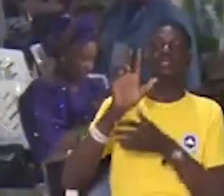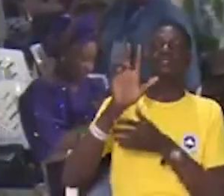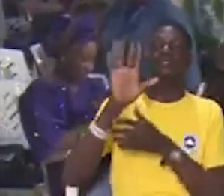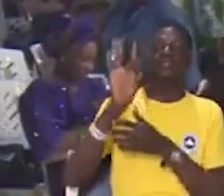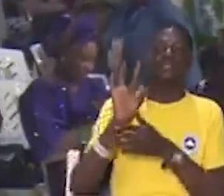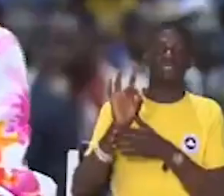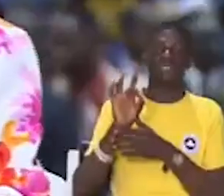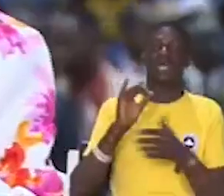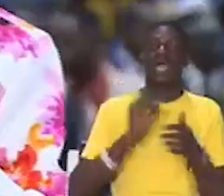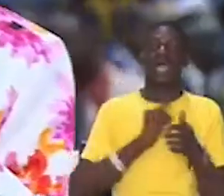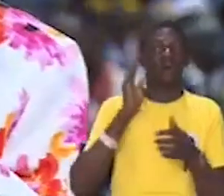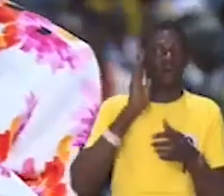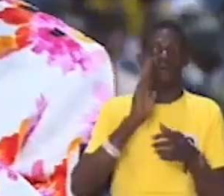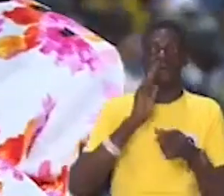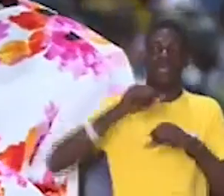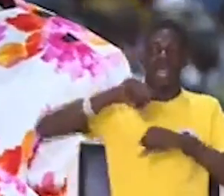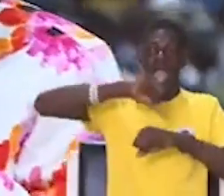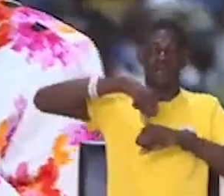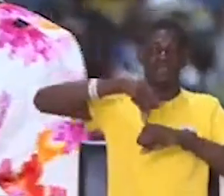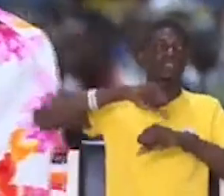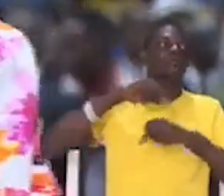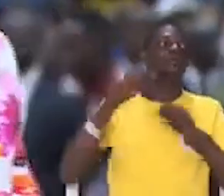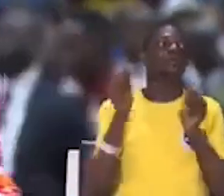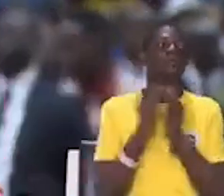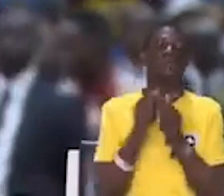I will be anointed with fresh fire.